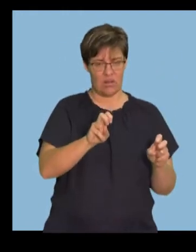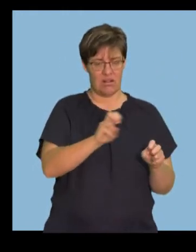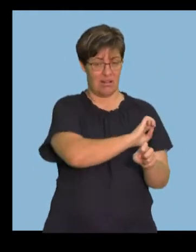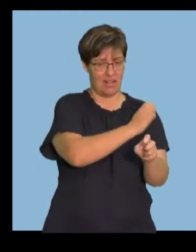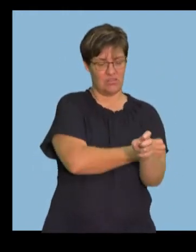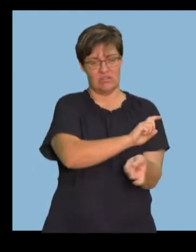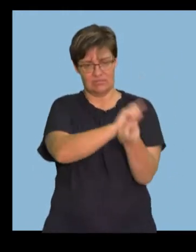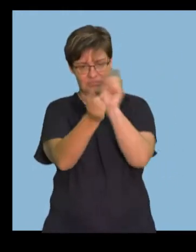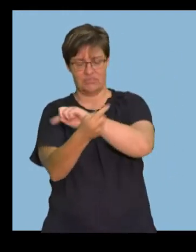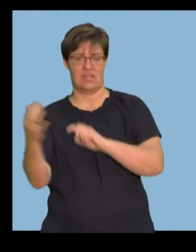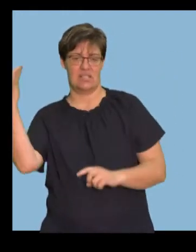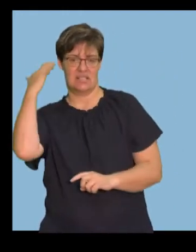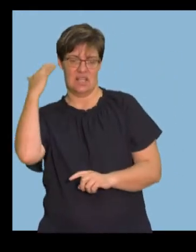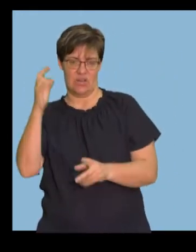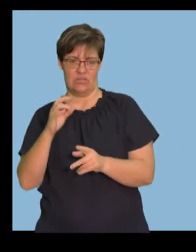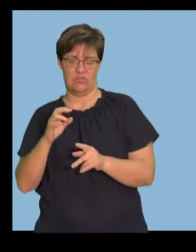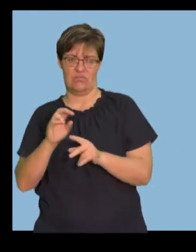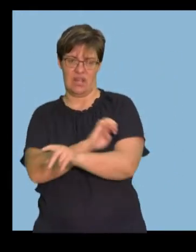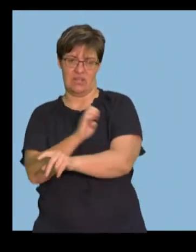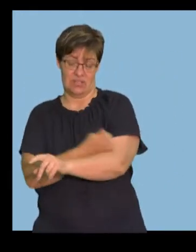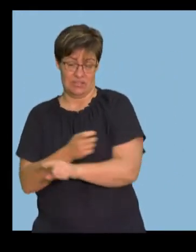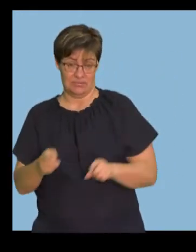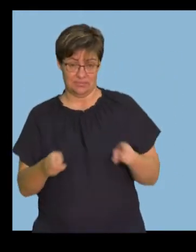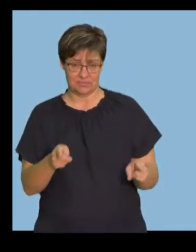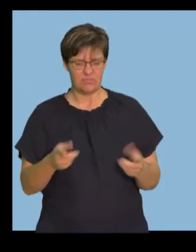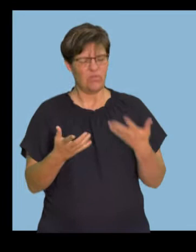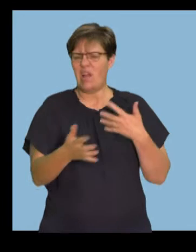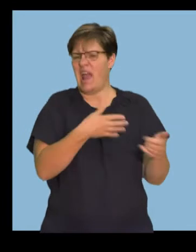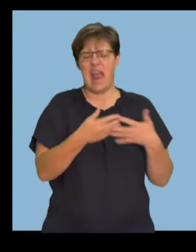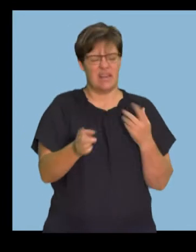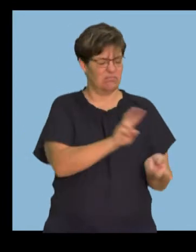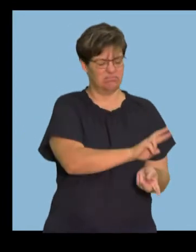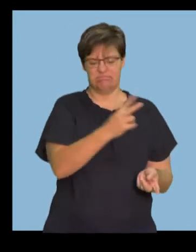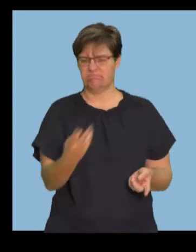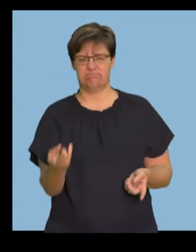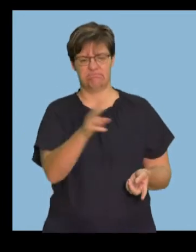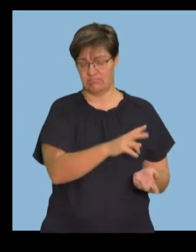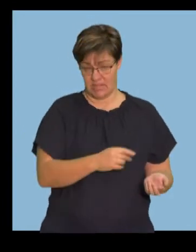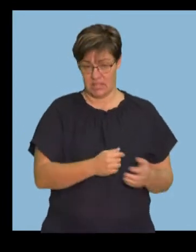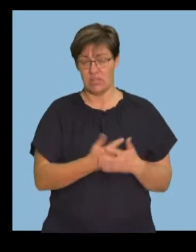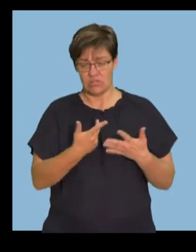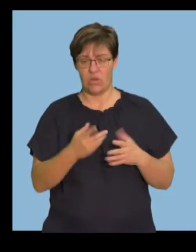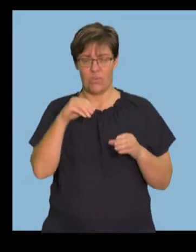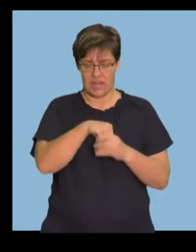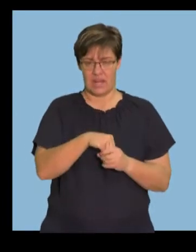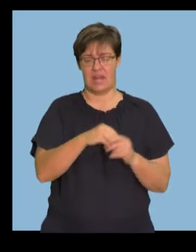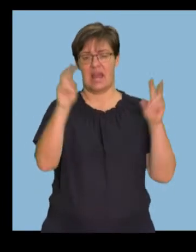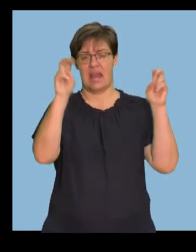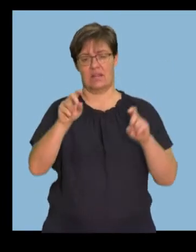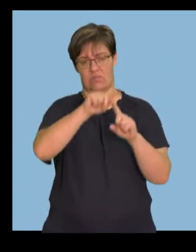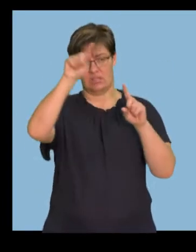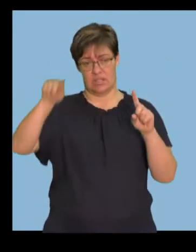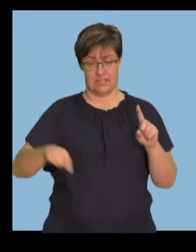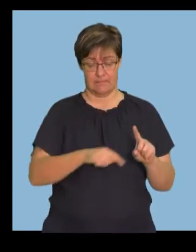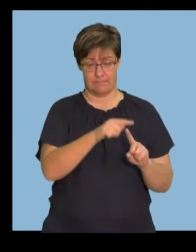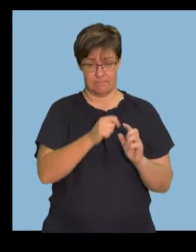So there is a lot of energy transformation that takes place in any or in a typical electrical circuit, right?